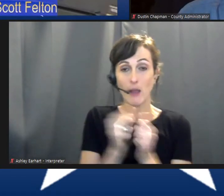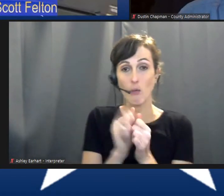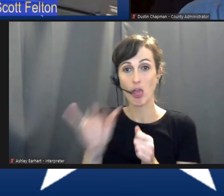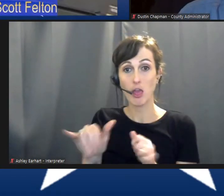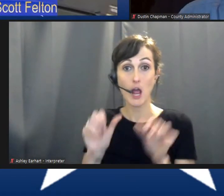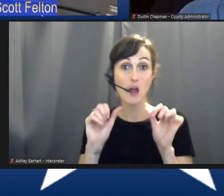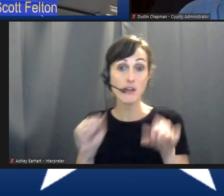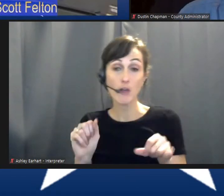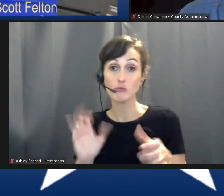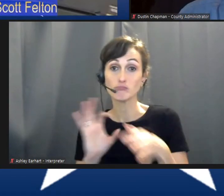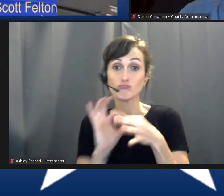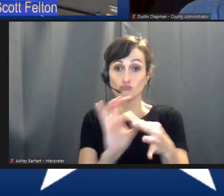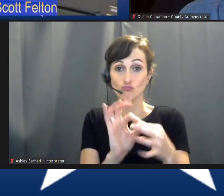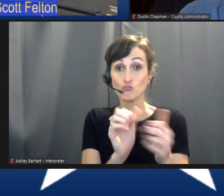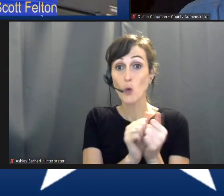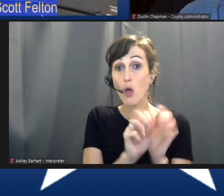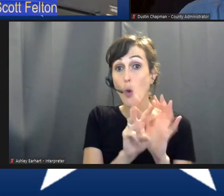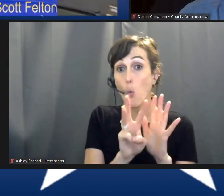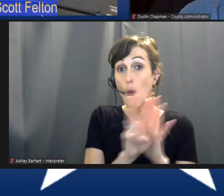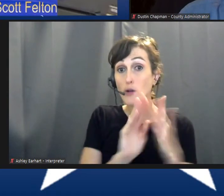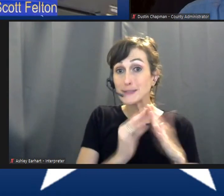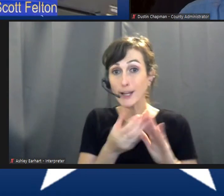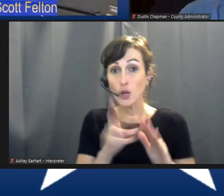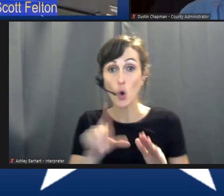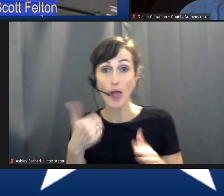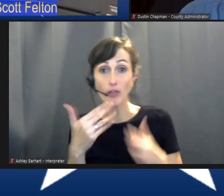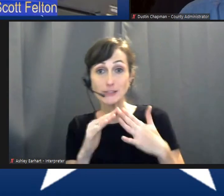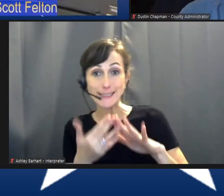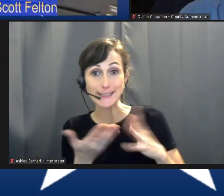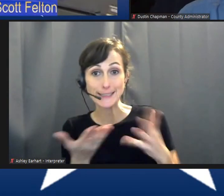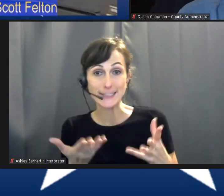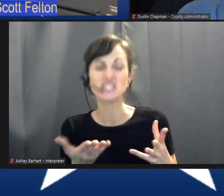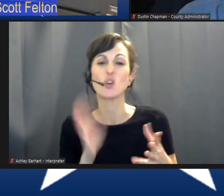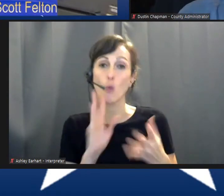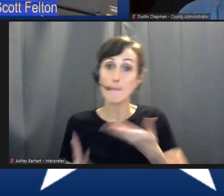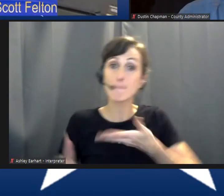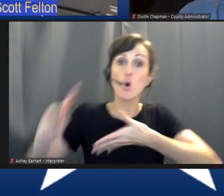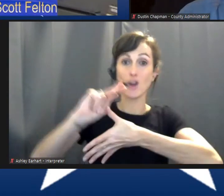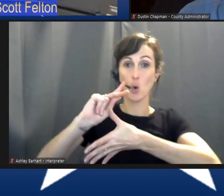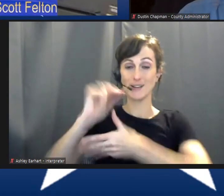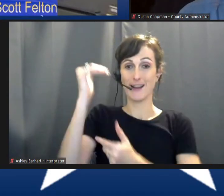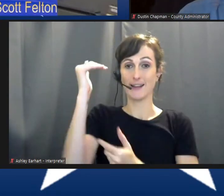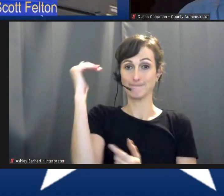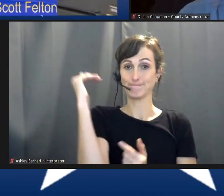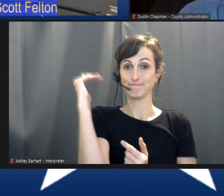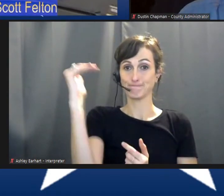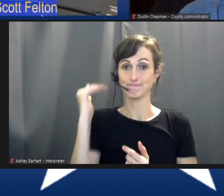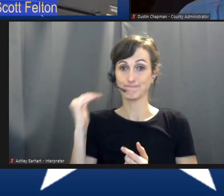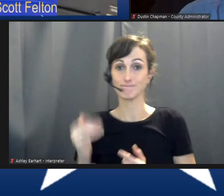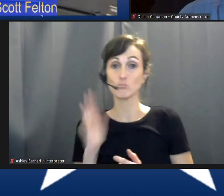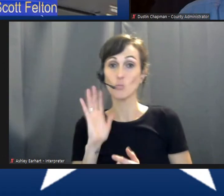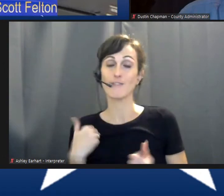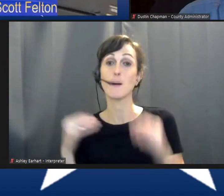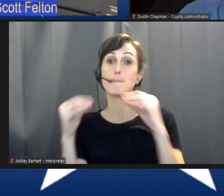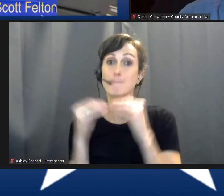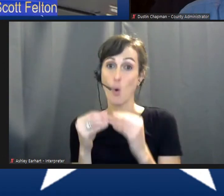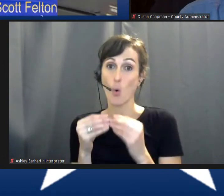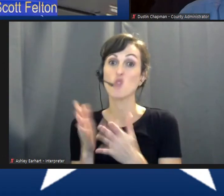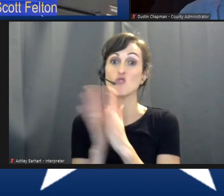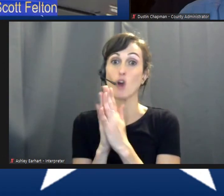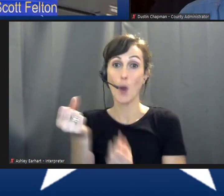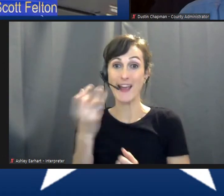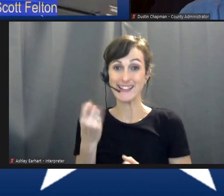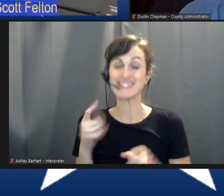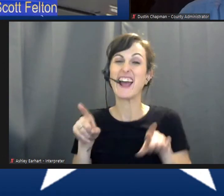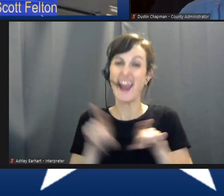join in with the city of Waco or other cities and all those, and we'll prioritize them, because there's gonna be more requests than there is money. That's